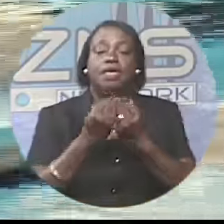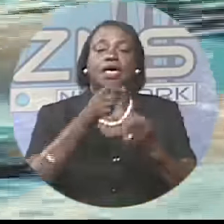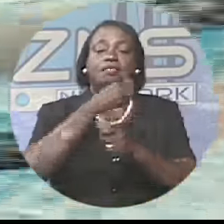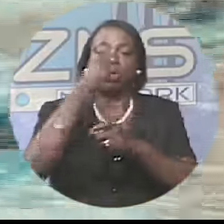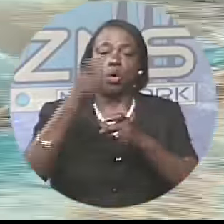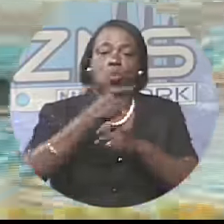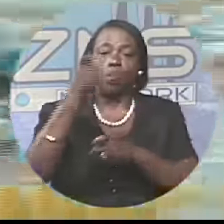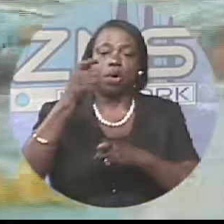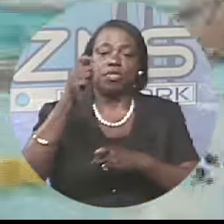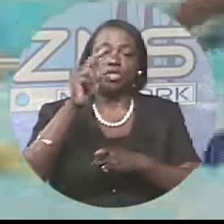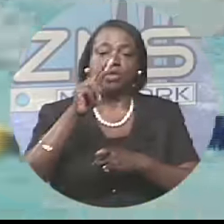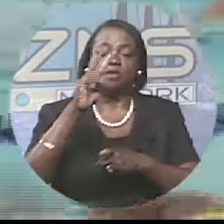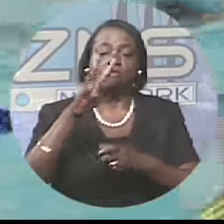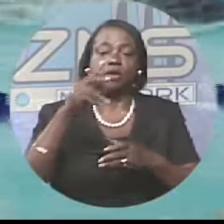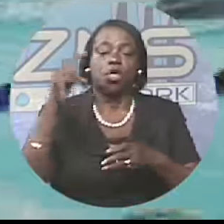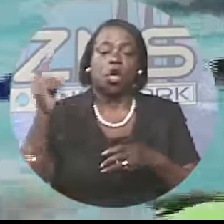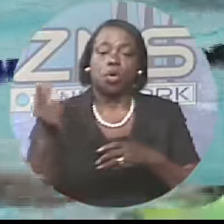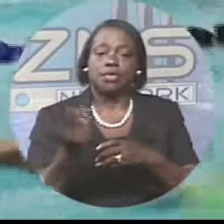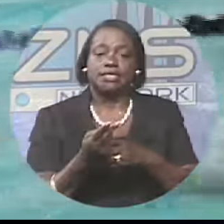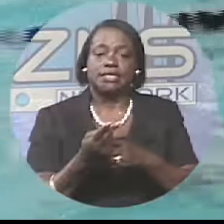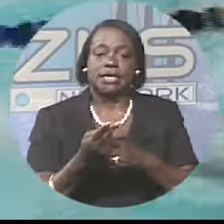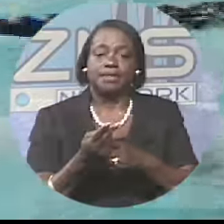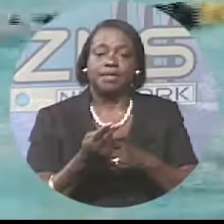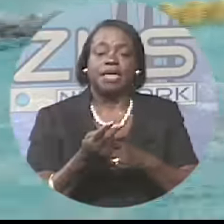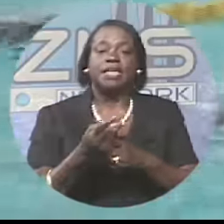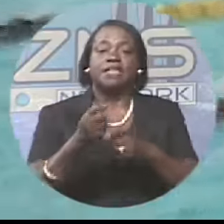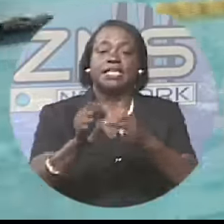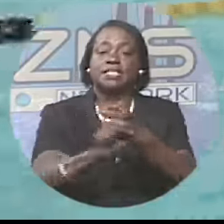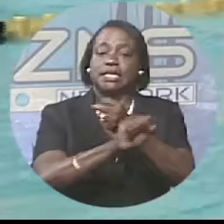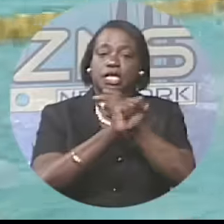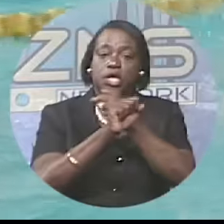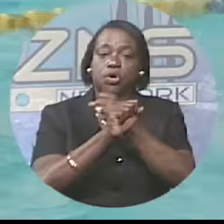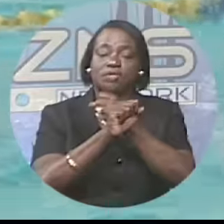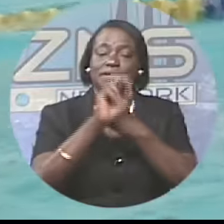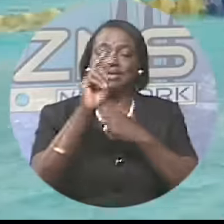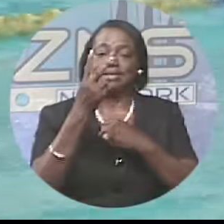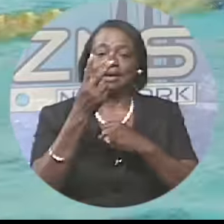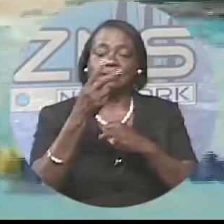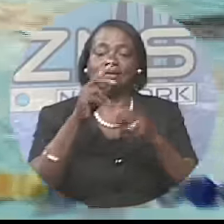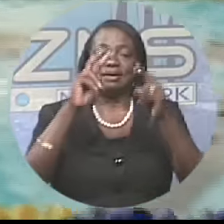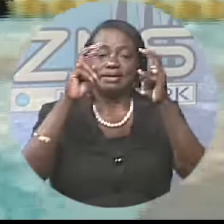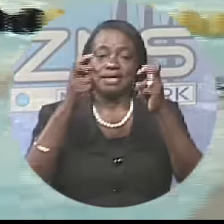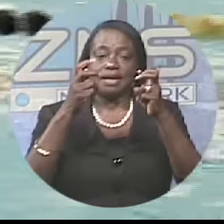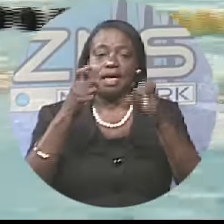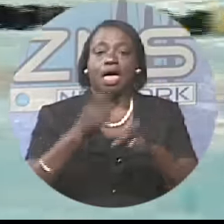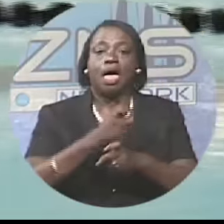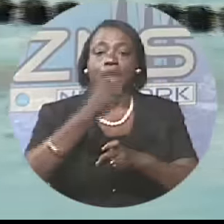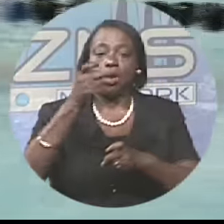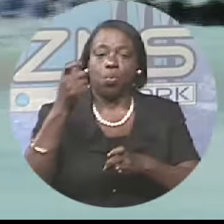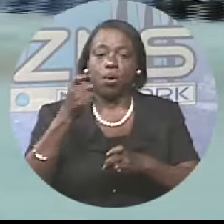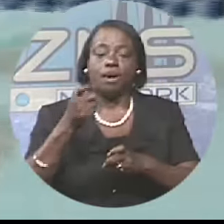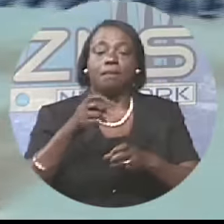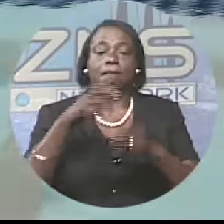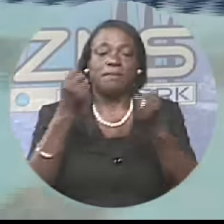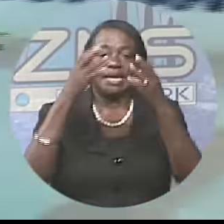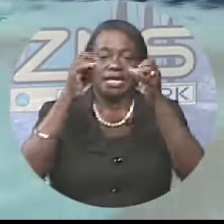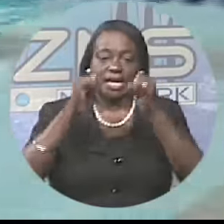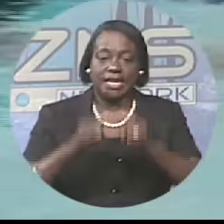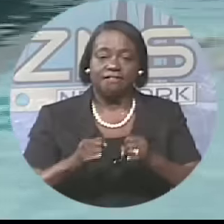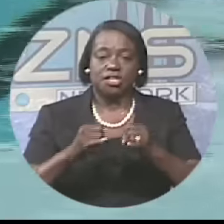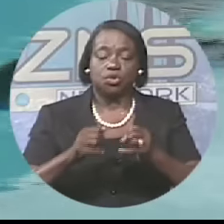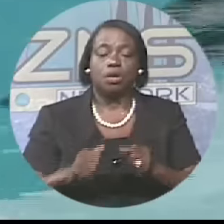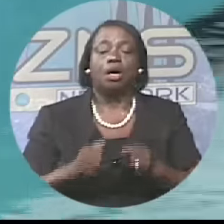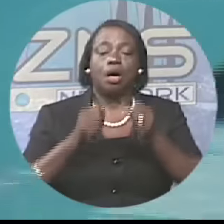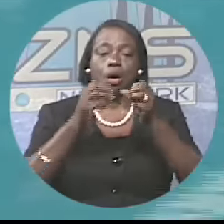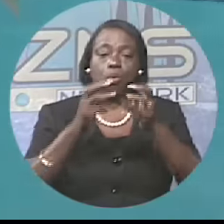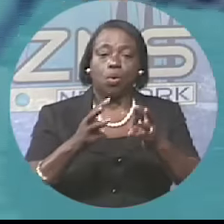2014 hosting. That didn't stop them as they not only secured their 2nd consecutive title, but also won a number of individual awards and high points.